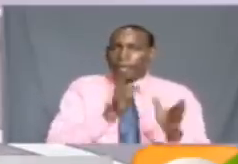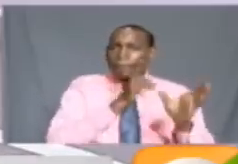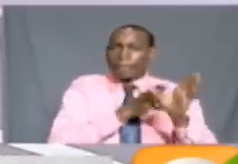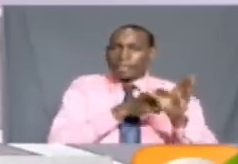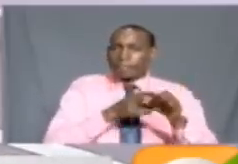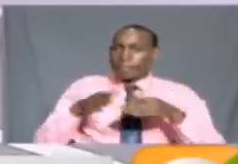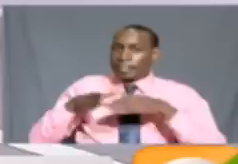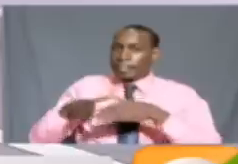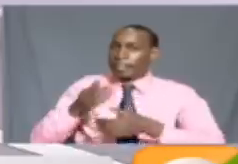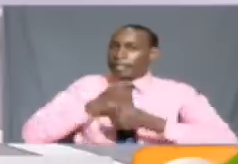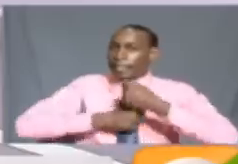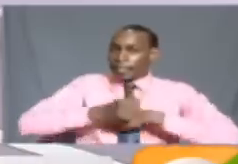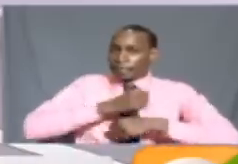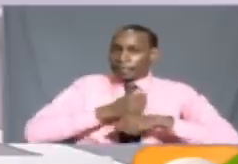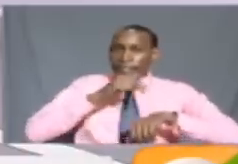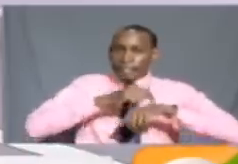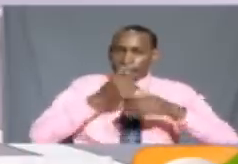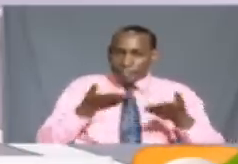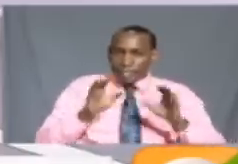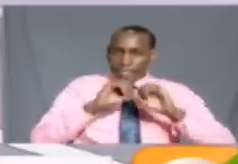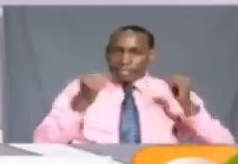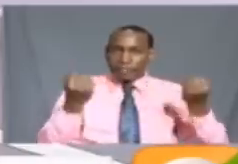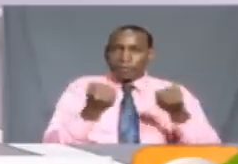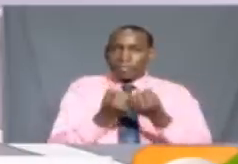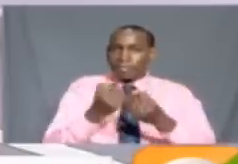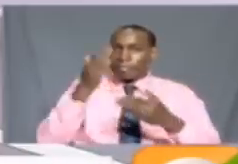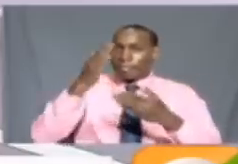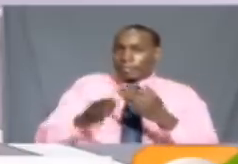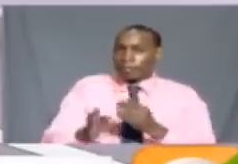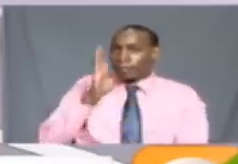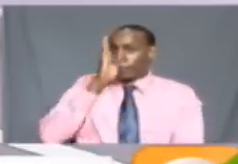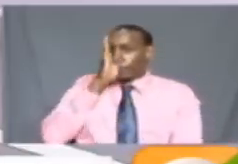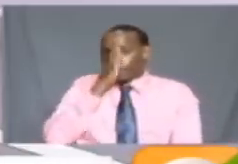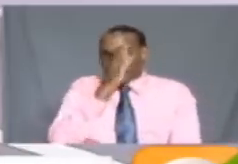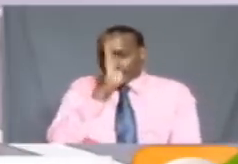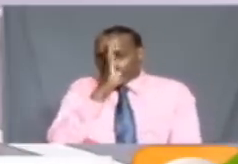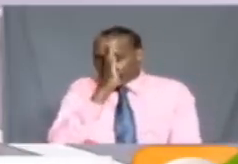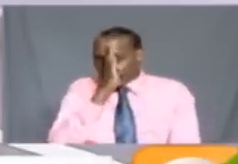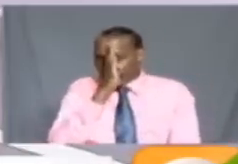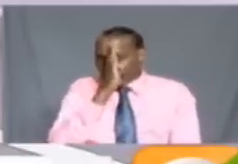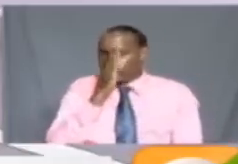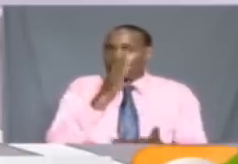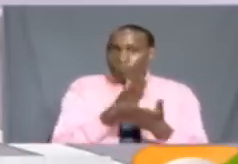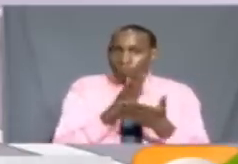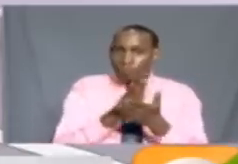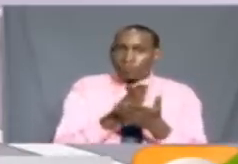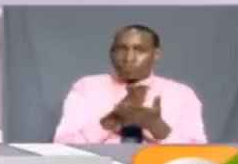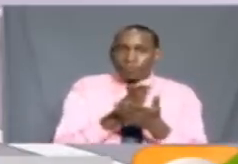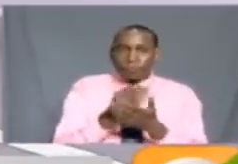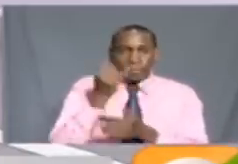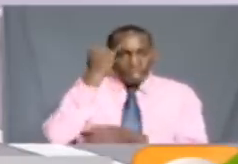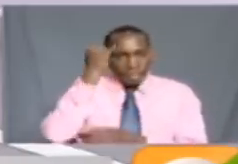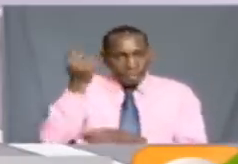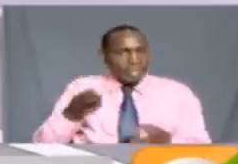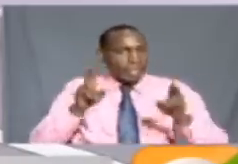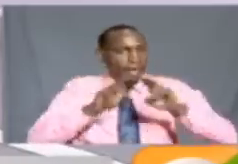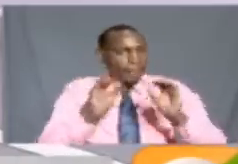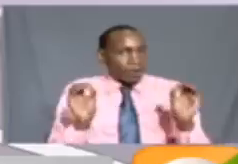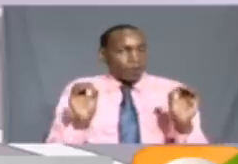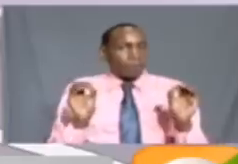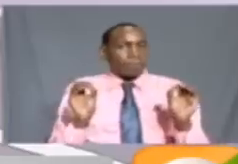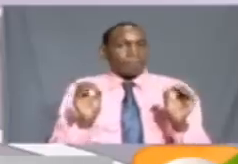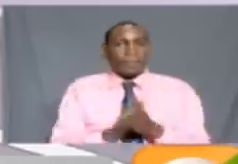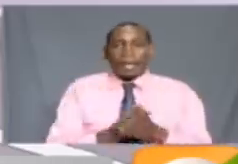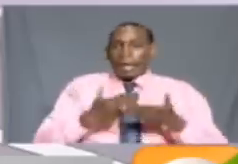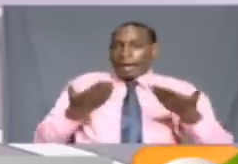sexual activity. Mm-hmm. Yes, yeah. It's time as a society we stop hiding and imagining that doesn't happen. Mm-hmm. So now